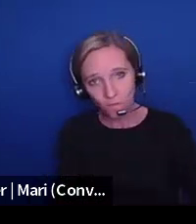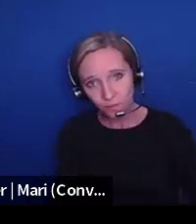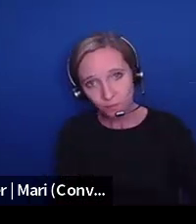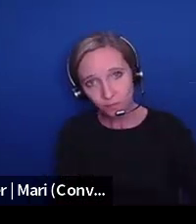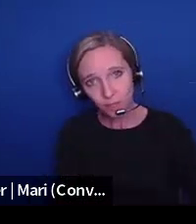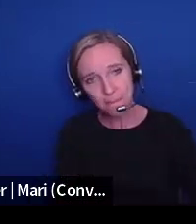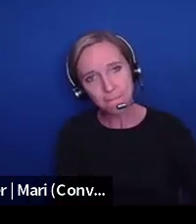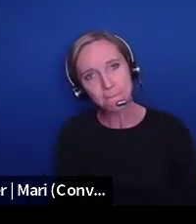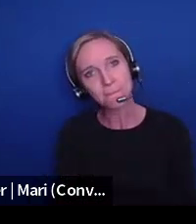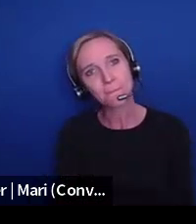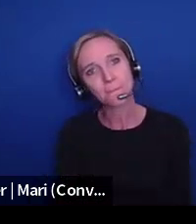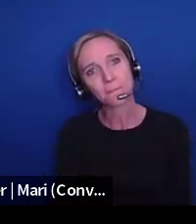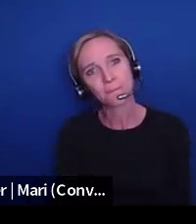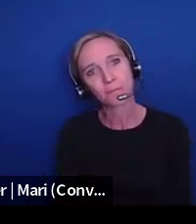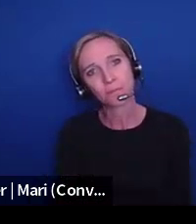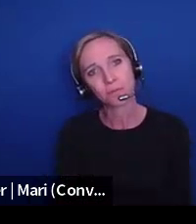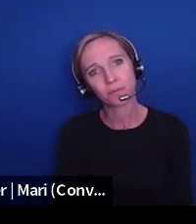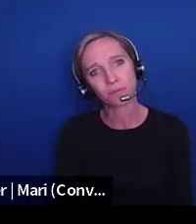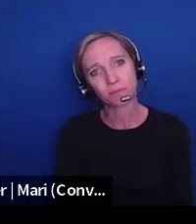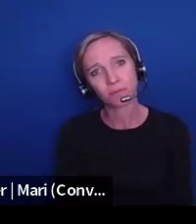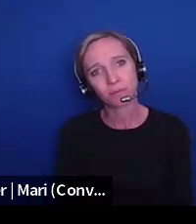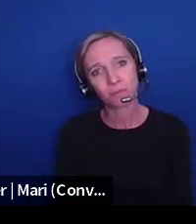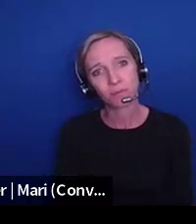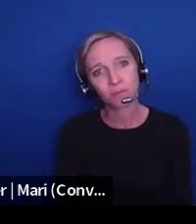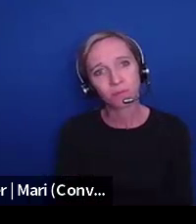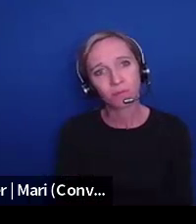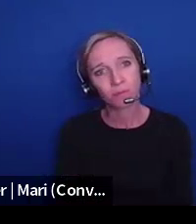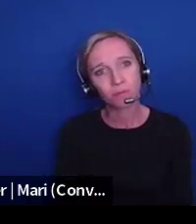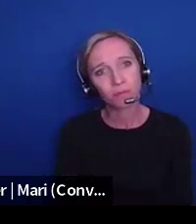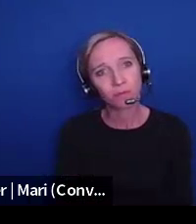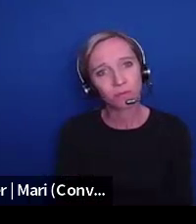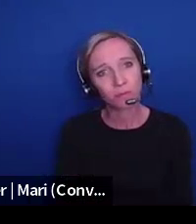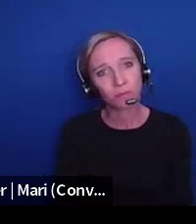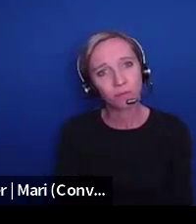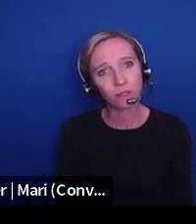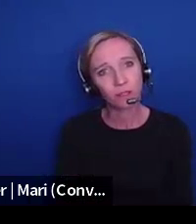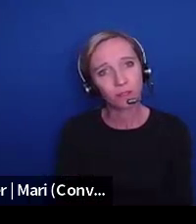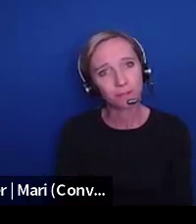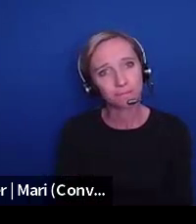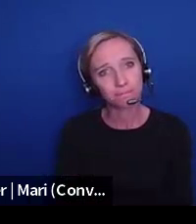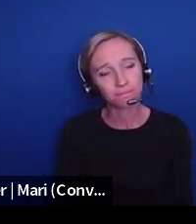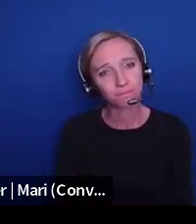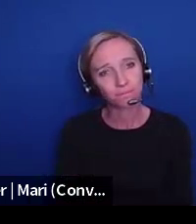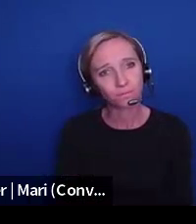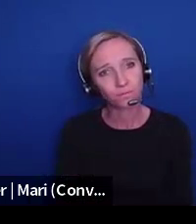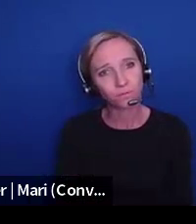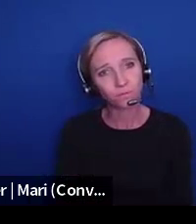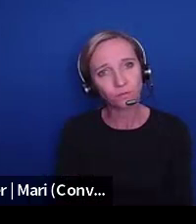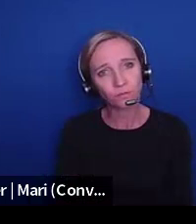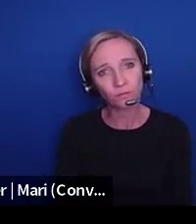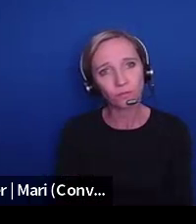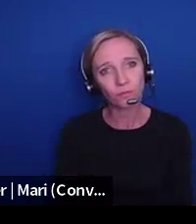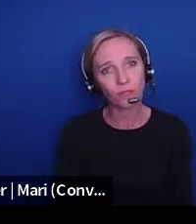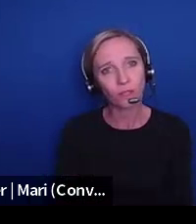saying. You don't want to put us in a box, but at the same time, we're in the box because we don't have a safe space